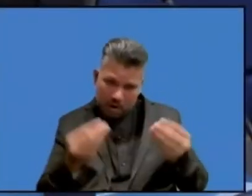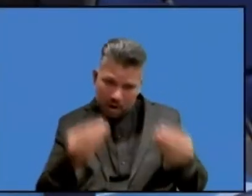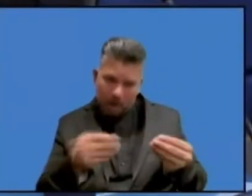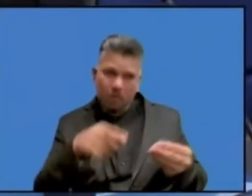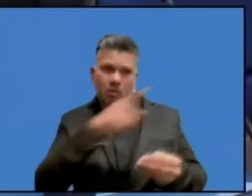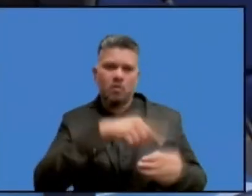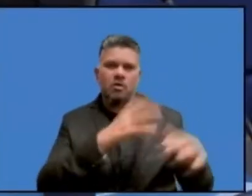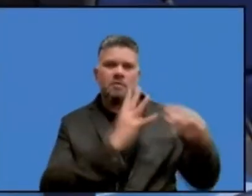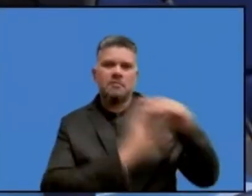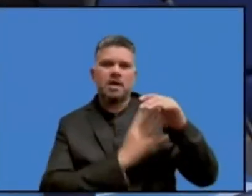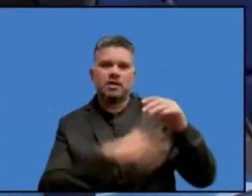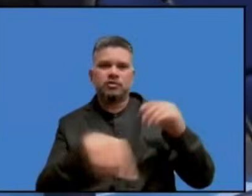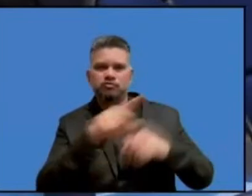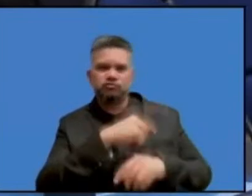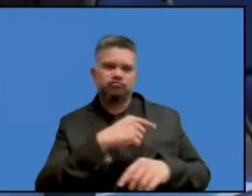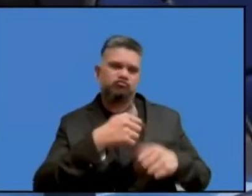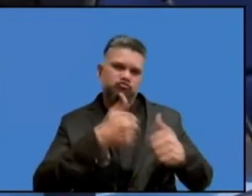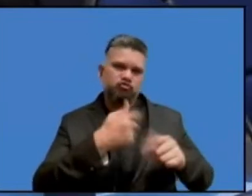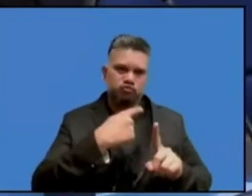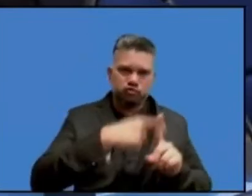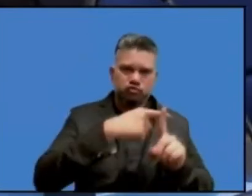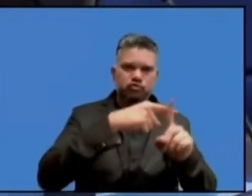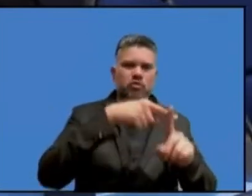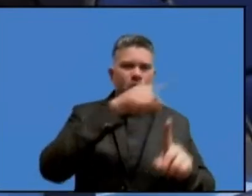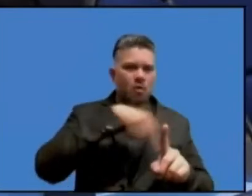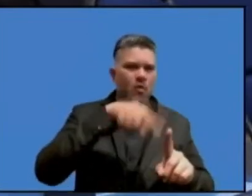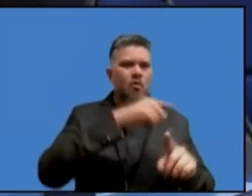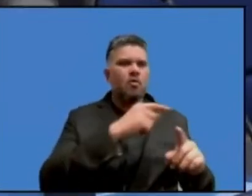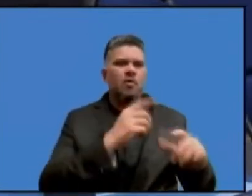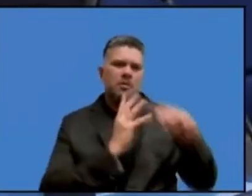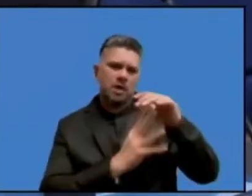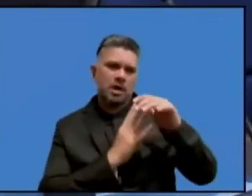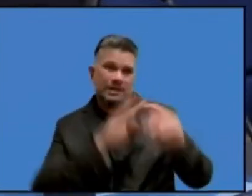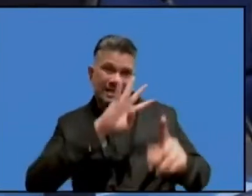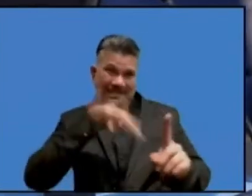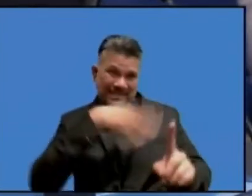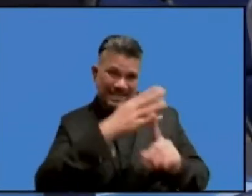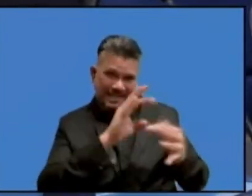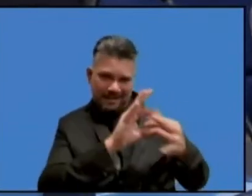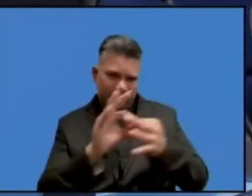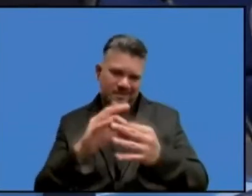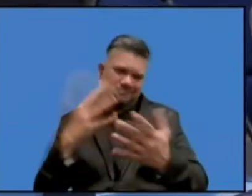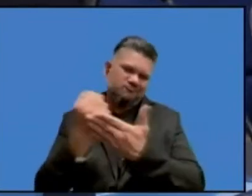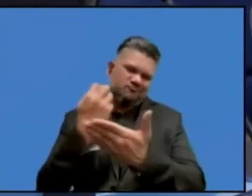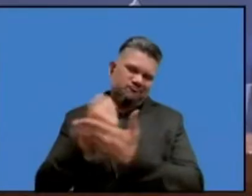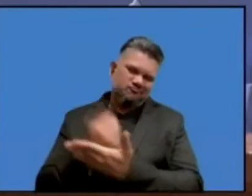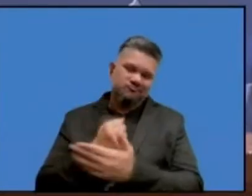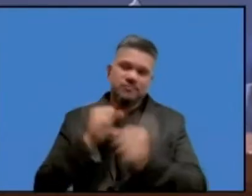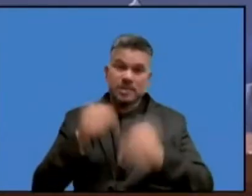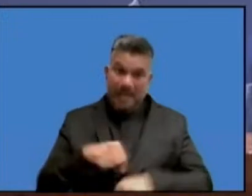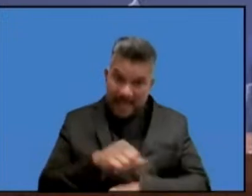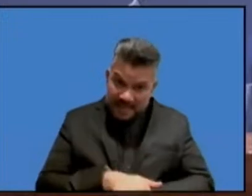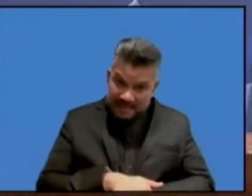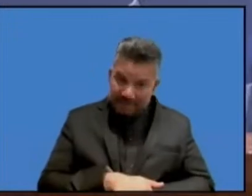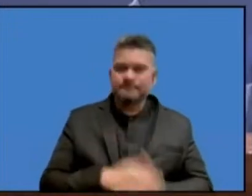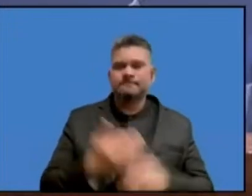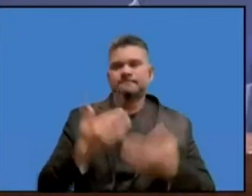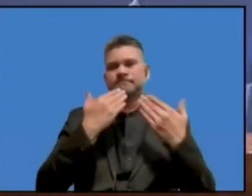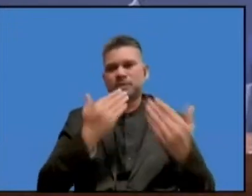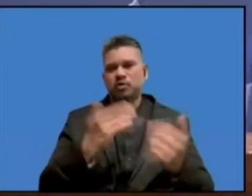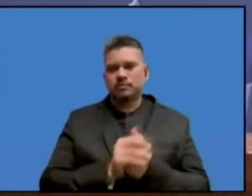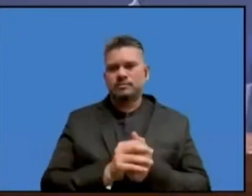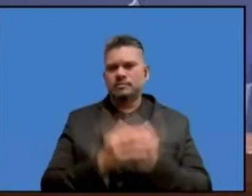migration and promote the achievement of migration-related SDGs. Thank you. I thank you so much, Philippines, and